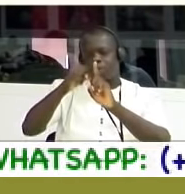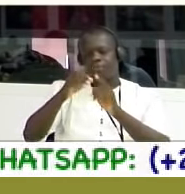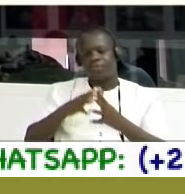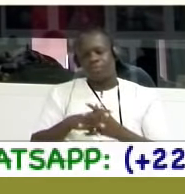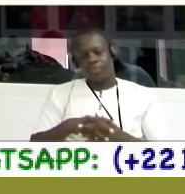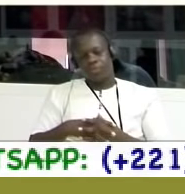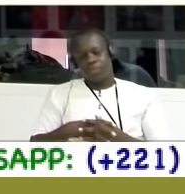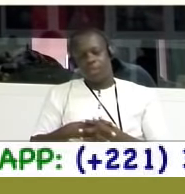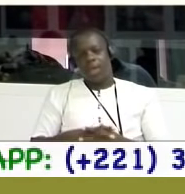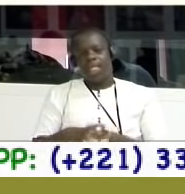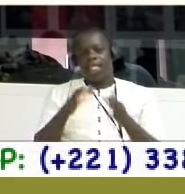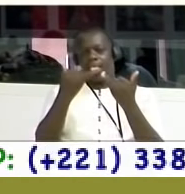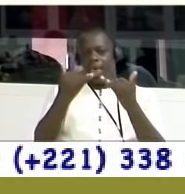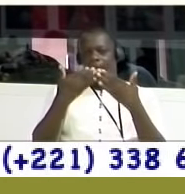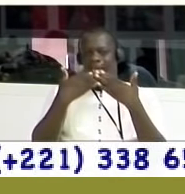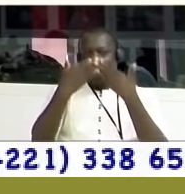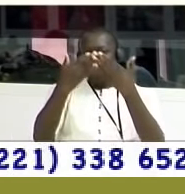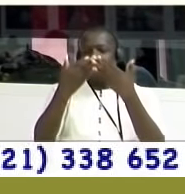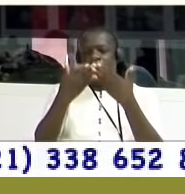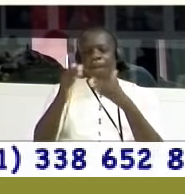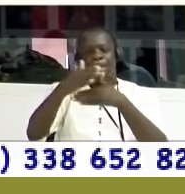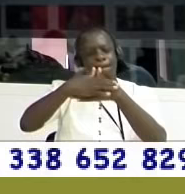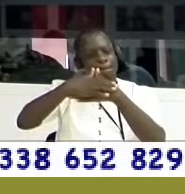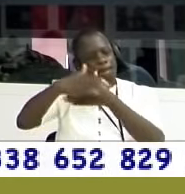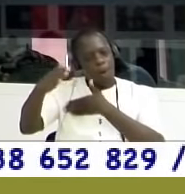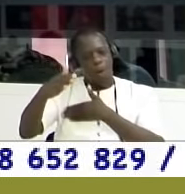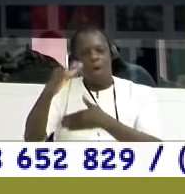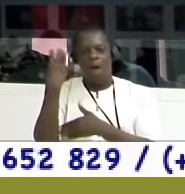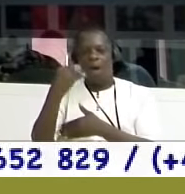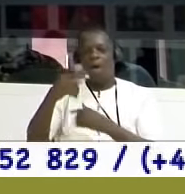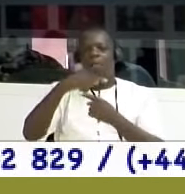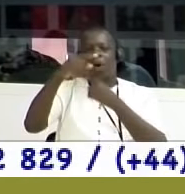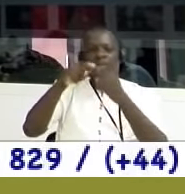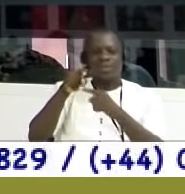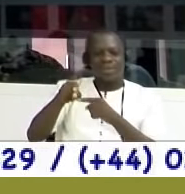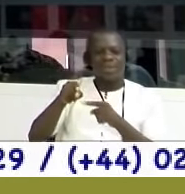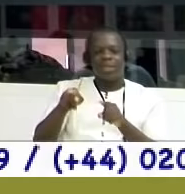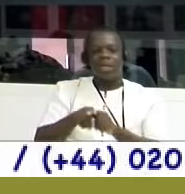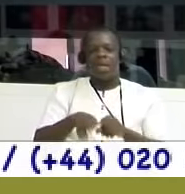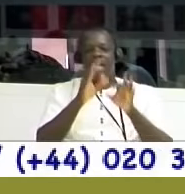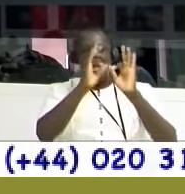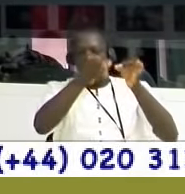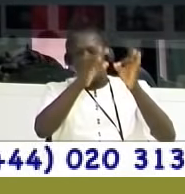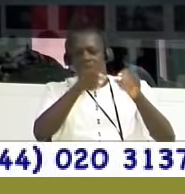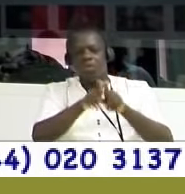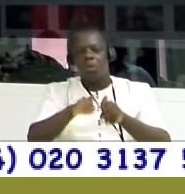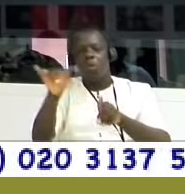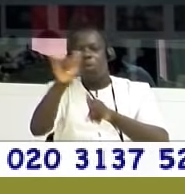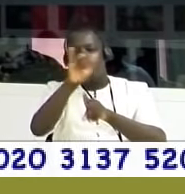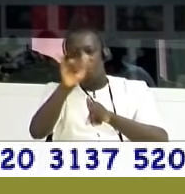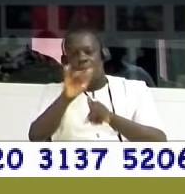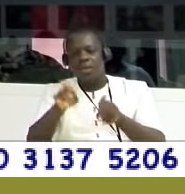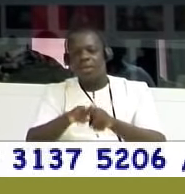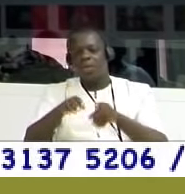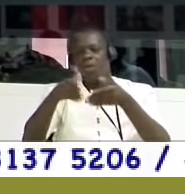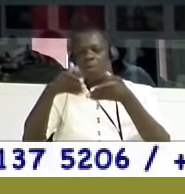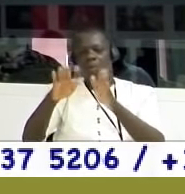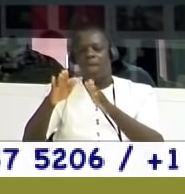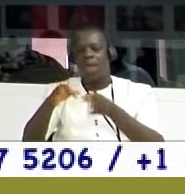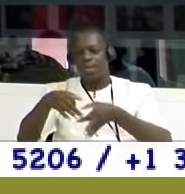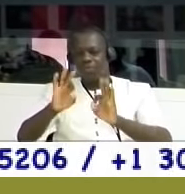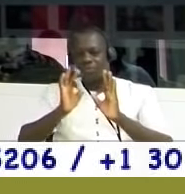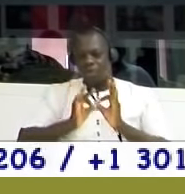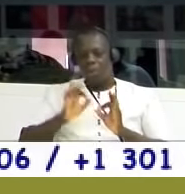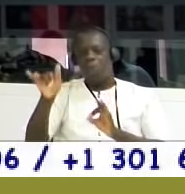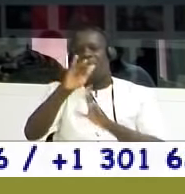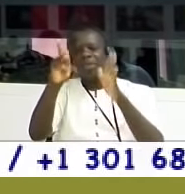Can you tell us more about how those briefings were conducted? What format would they take, and in which kind of instances would